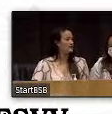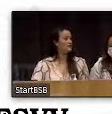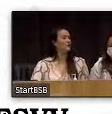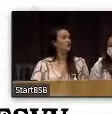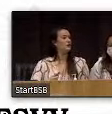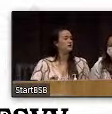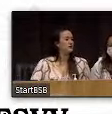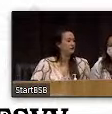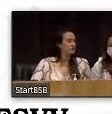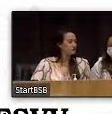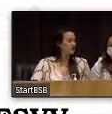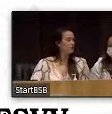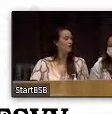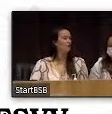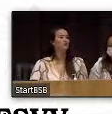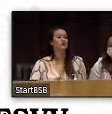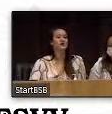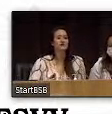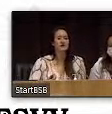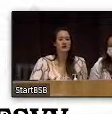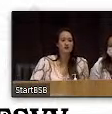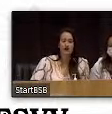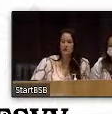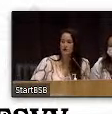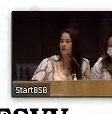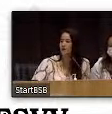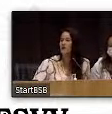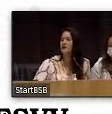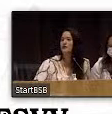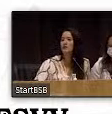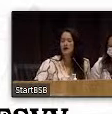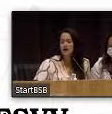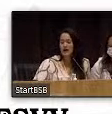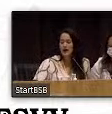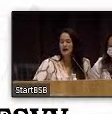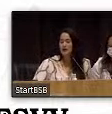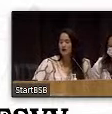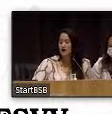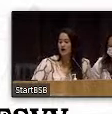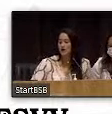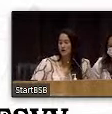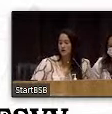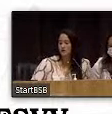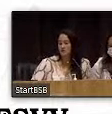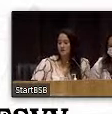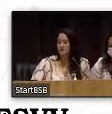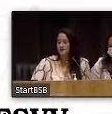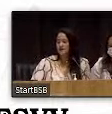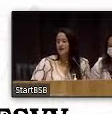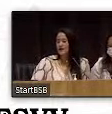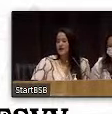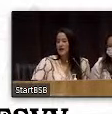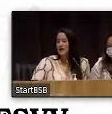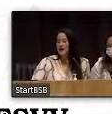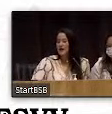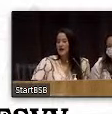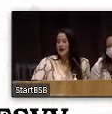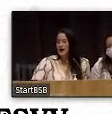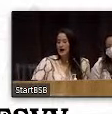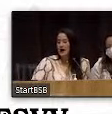that male patients take a longer time to look for doctors and care.